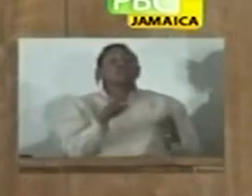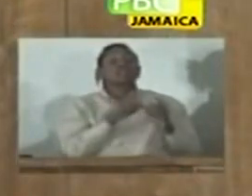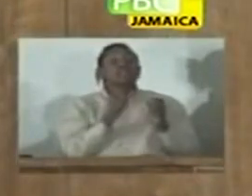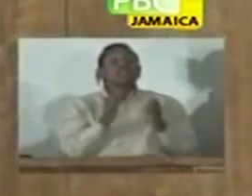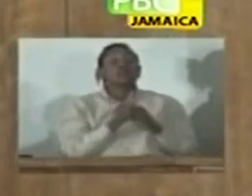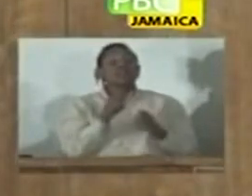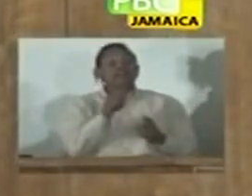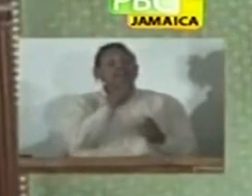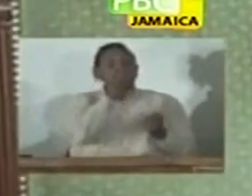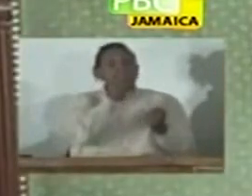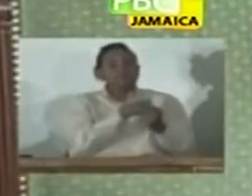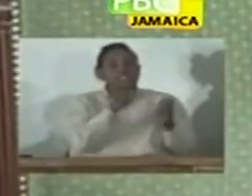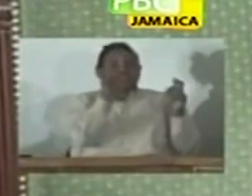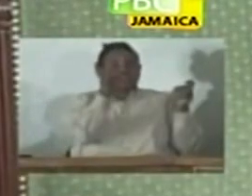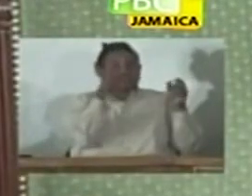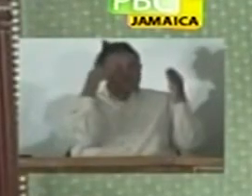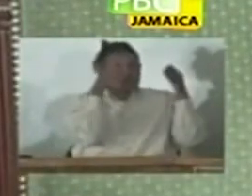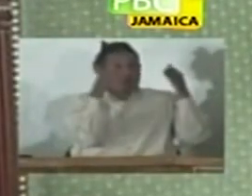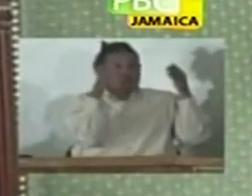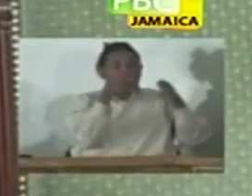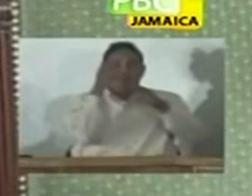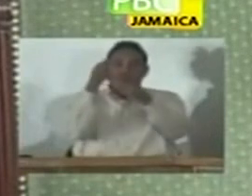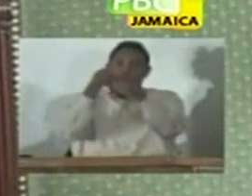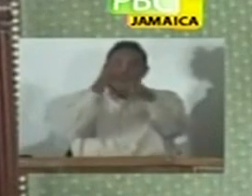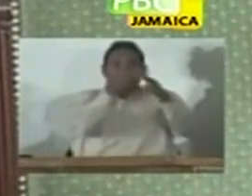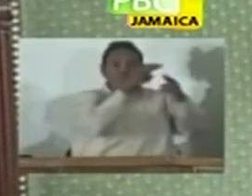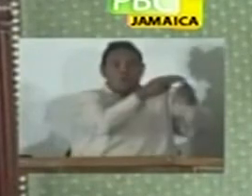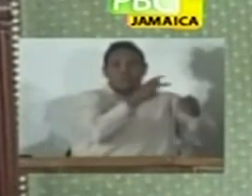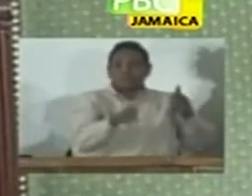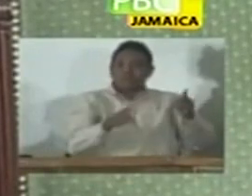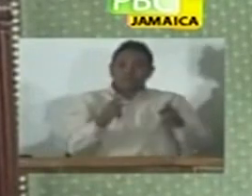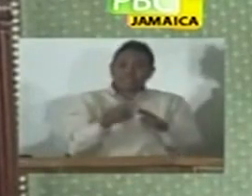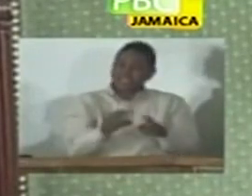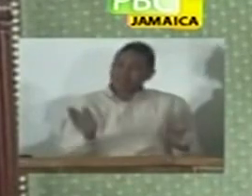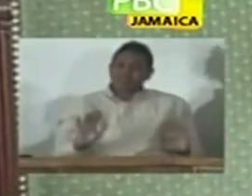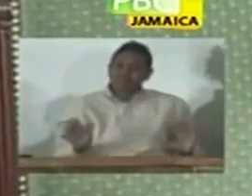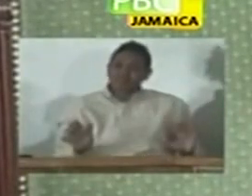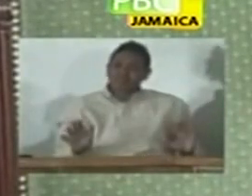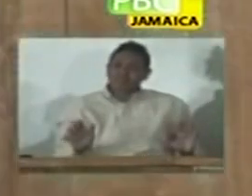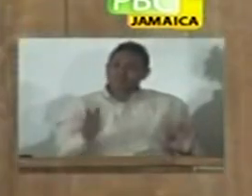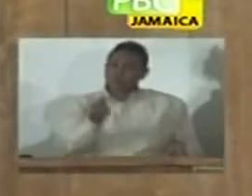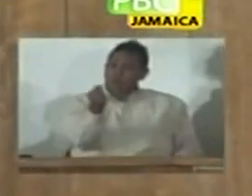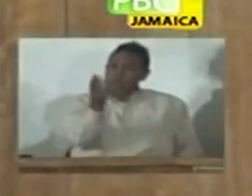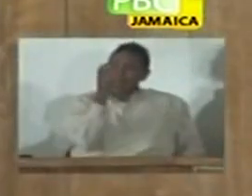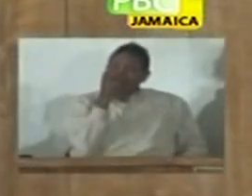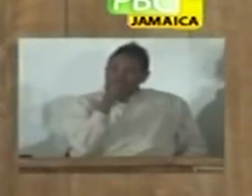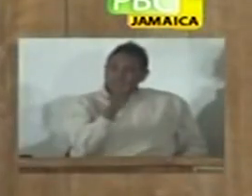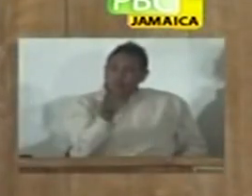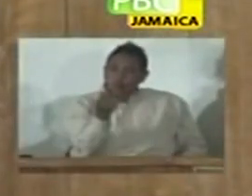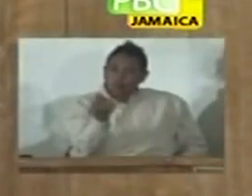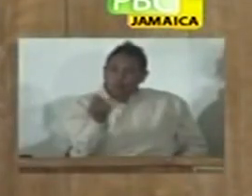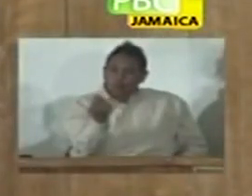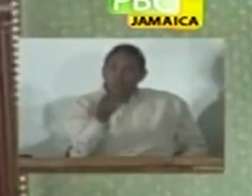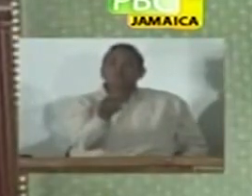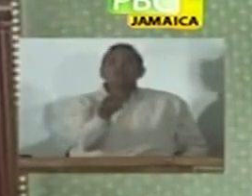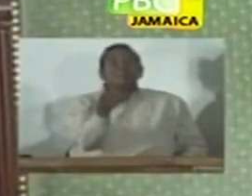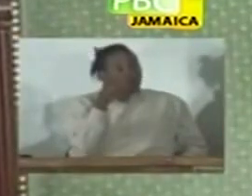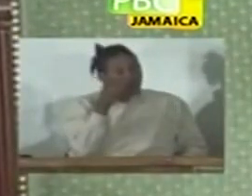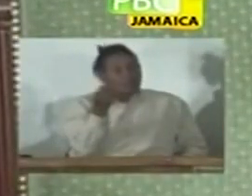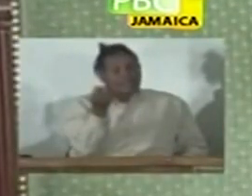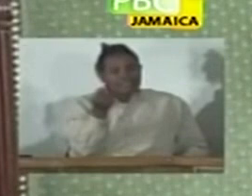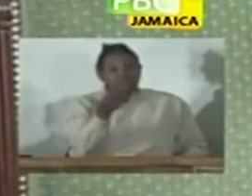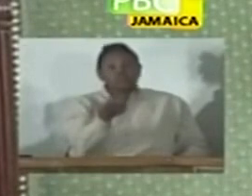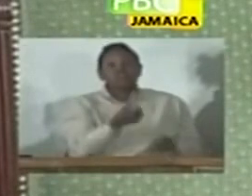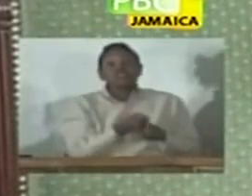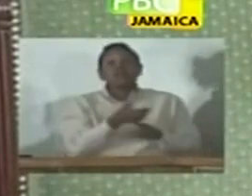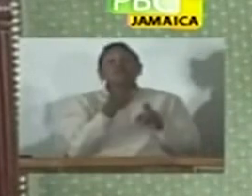a specific issue. You are calling people's name. Listen to me now. Hold on, man. You are calling people's name who have